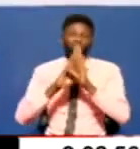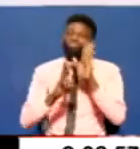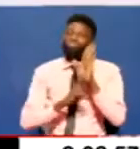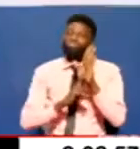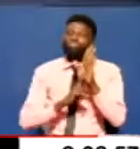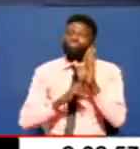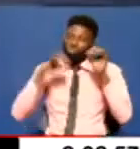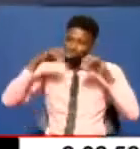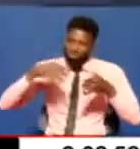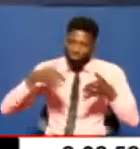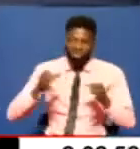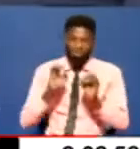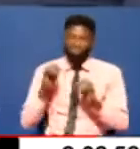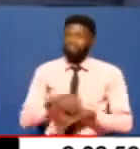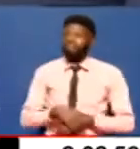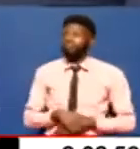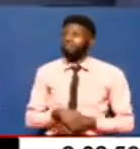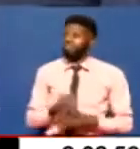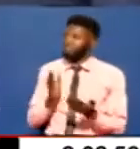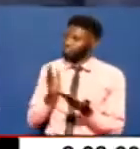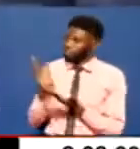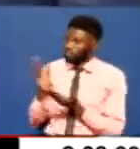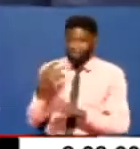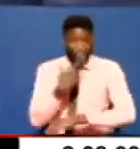more vaccines, the government hopes to hasten the march to herd